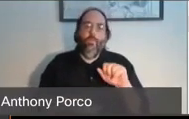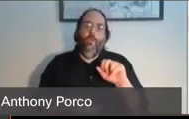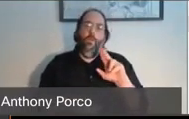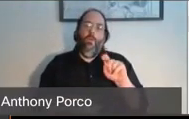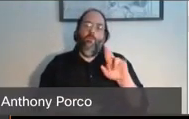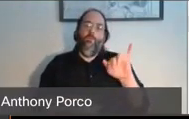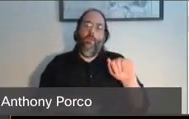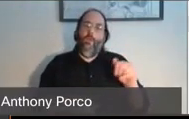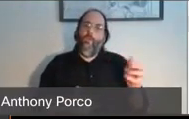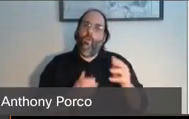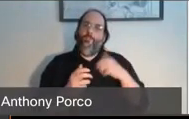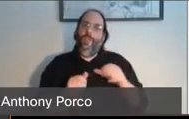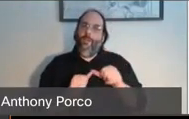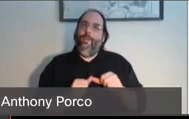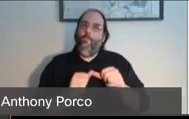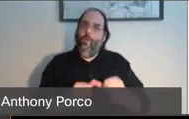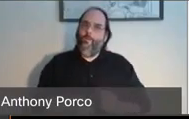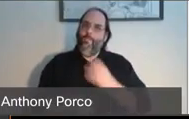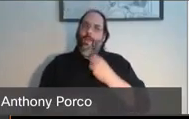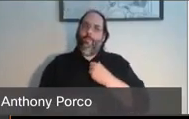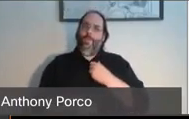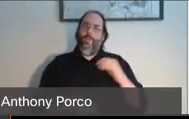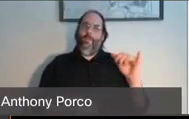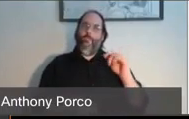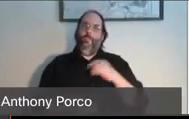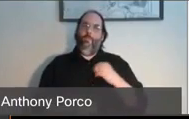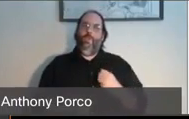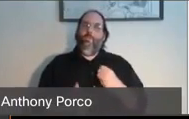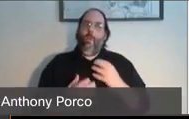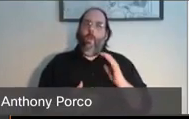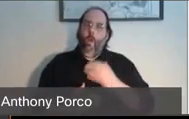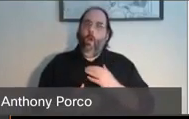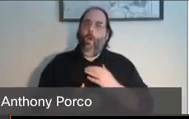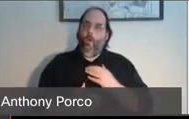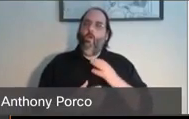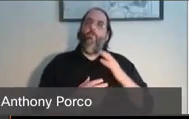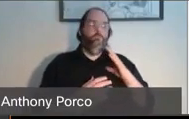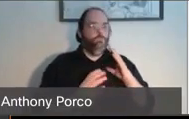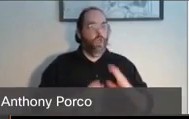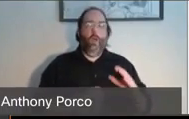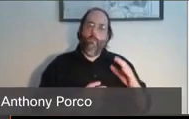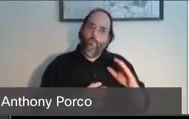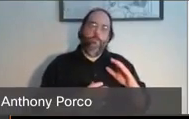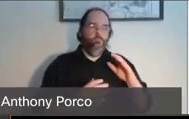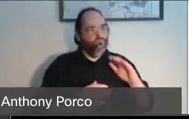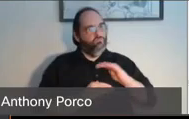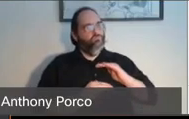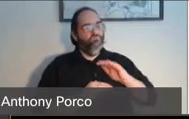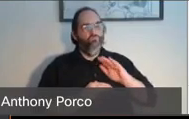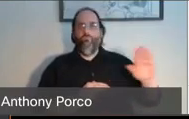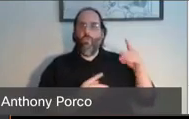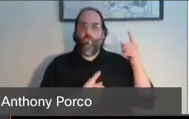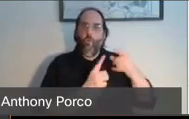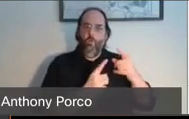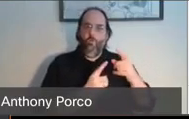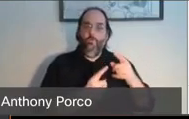keep going. In much the same way, we inspire our clients to reach their objectives and accomplish their goals. That day, Austria taught